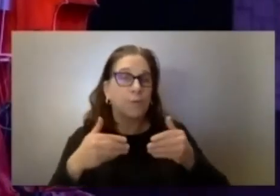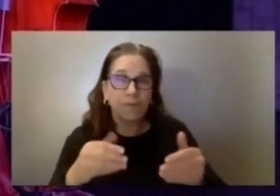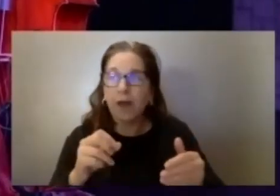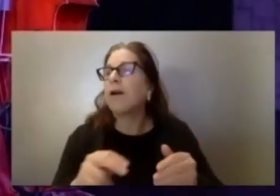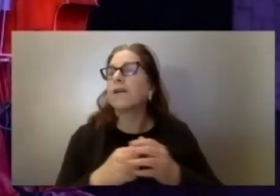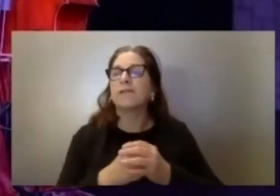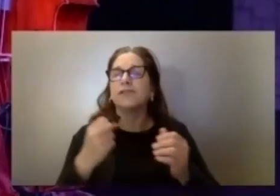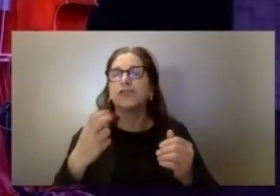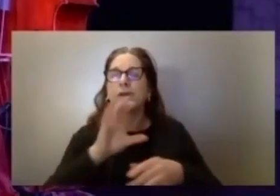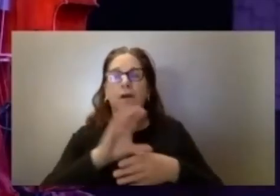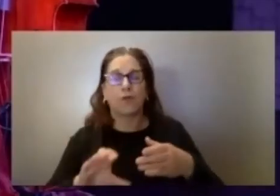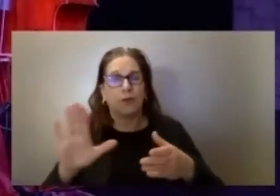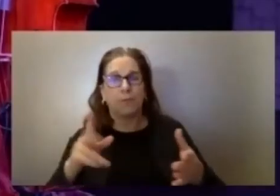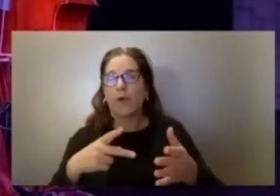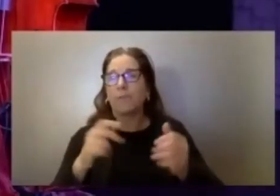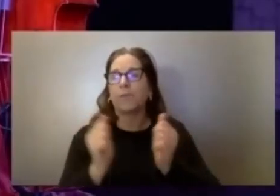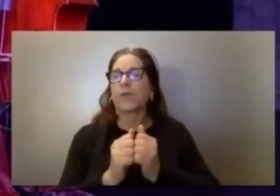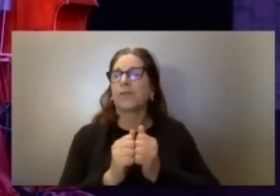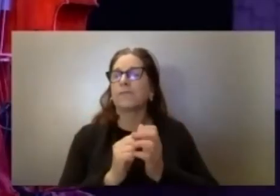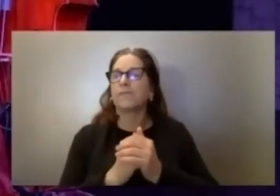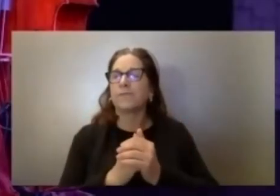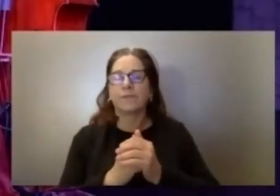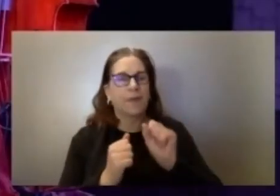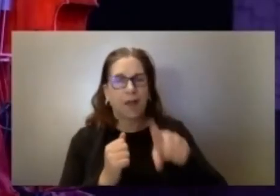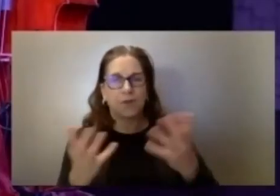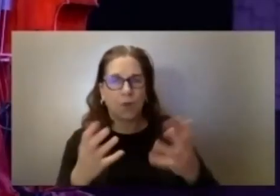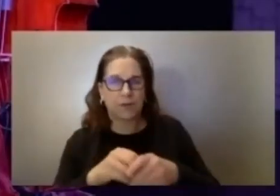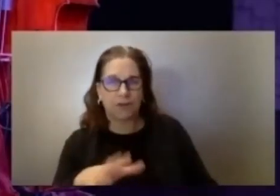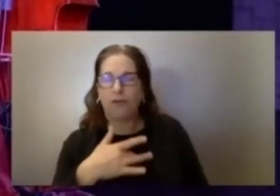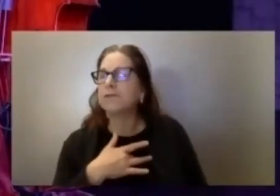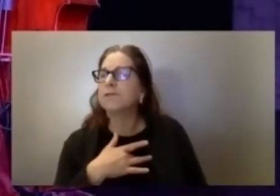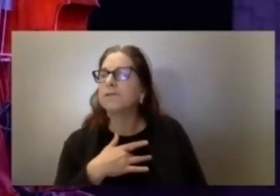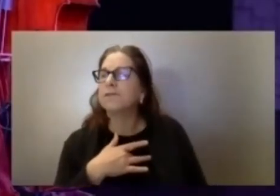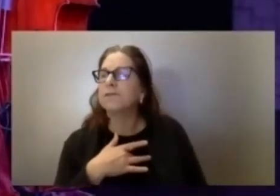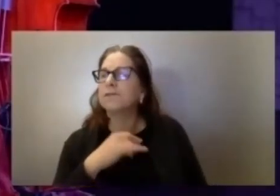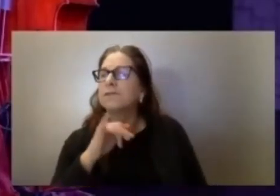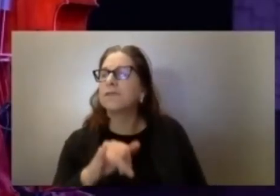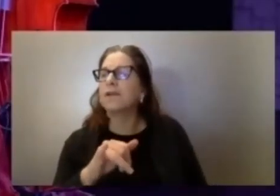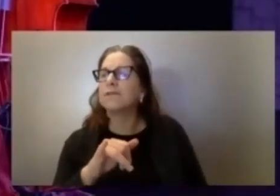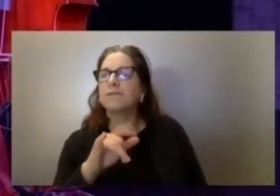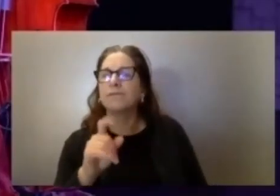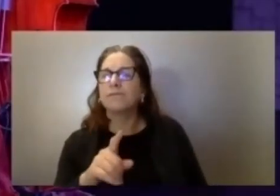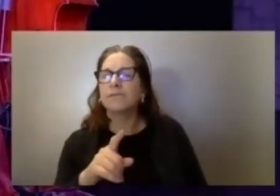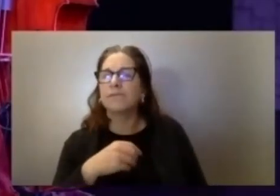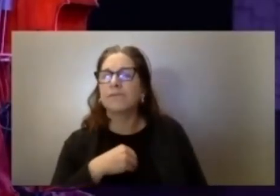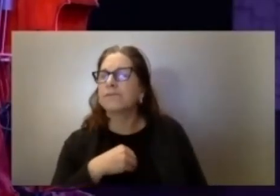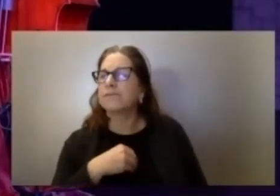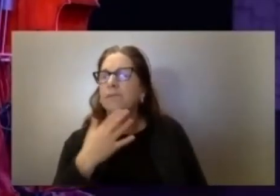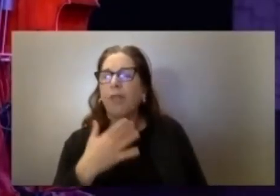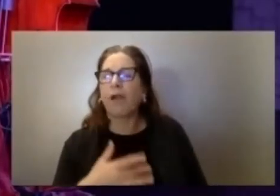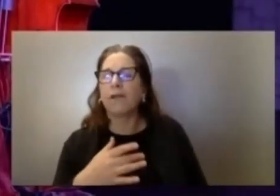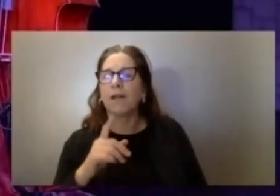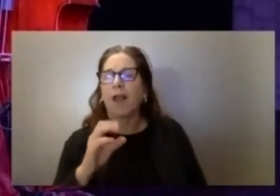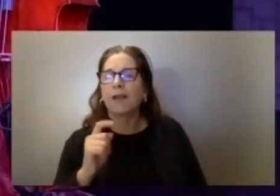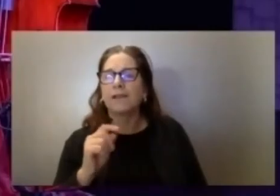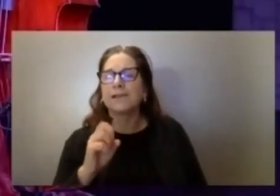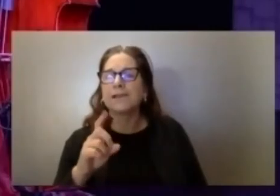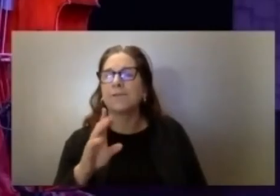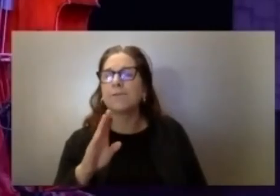She concludes her poem with, ask yourself what's in your heart, that reliquary, blood locket